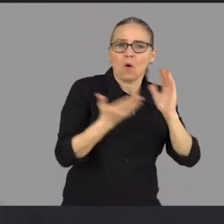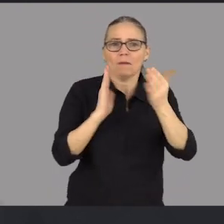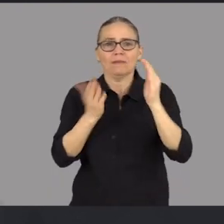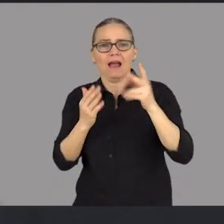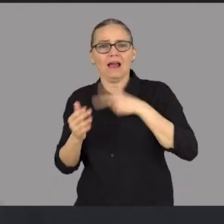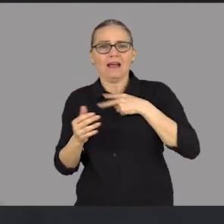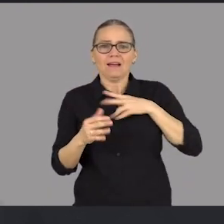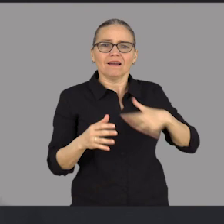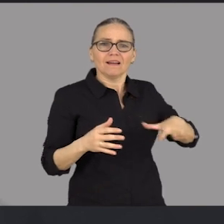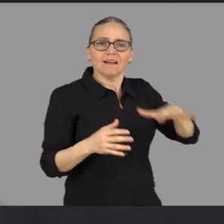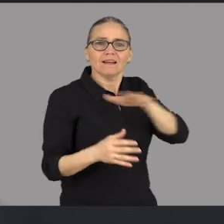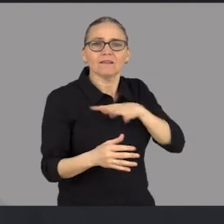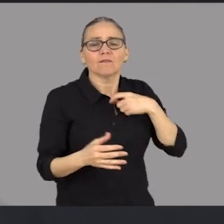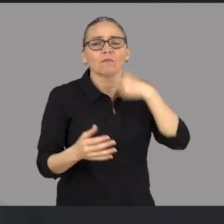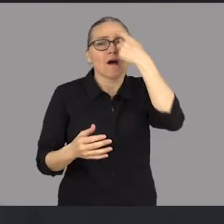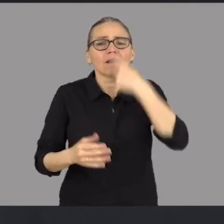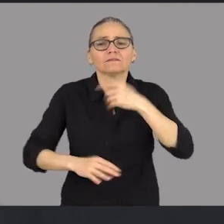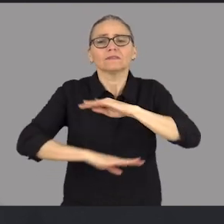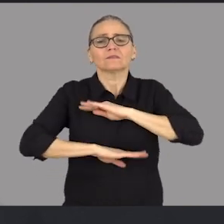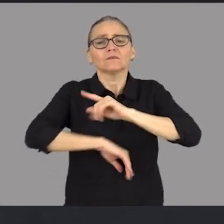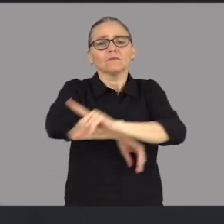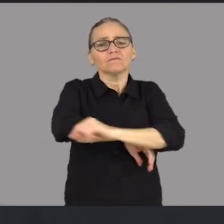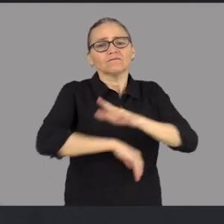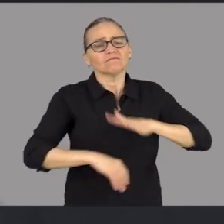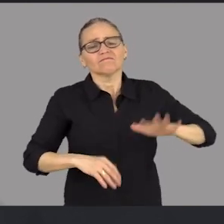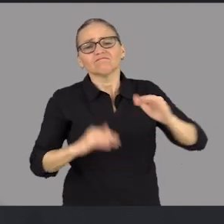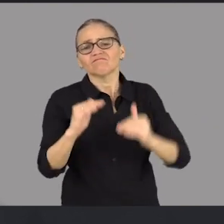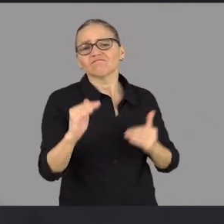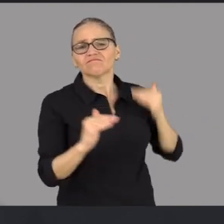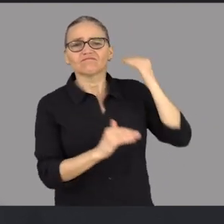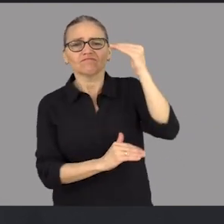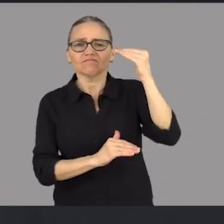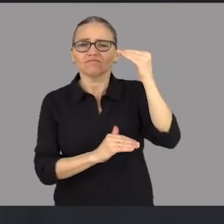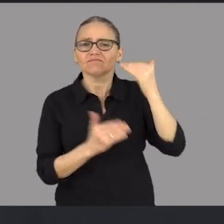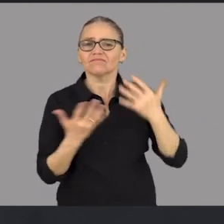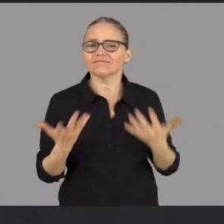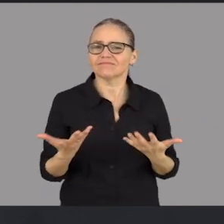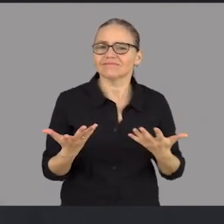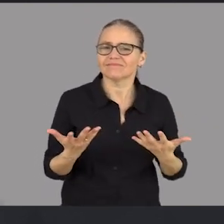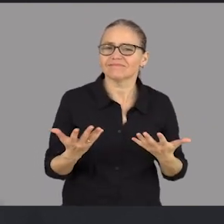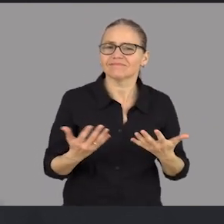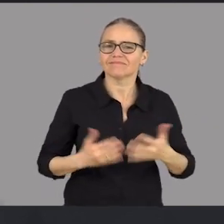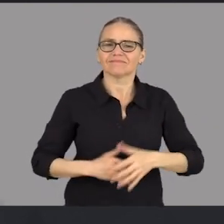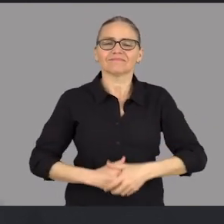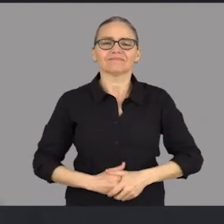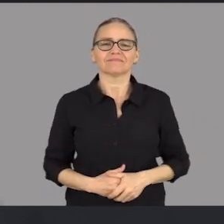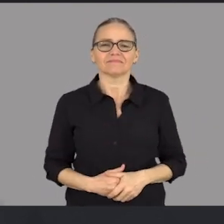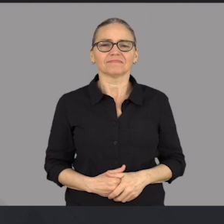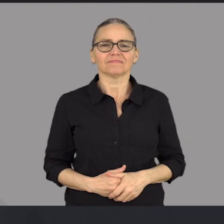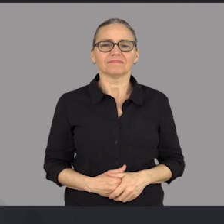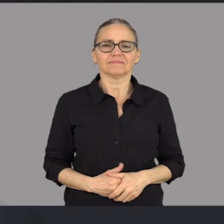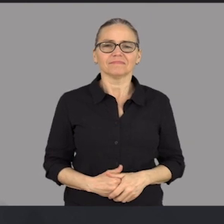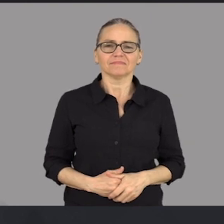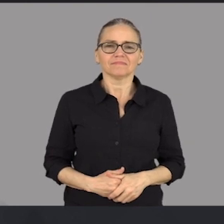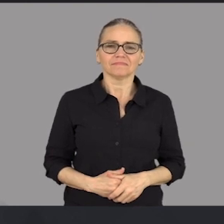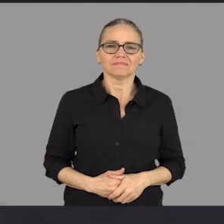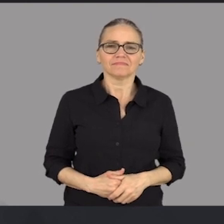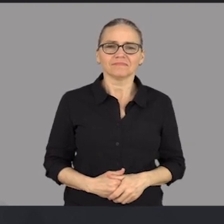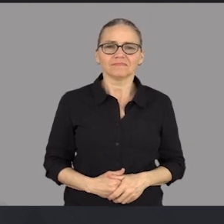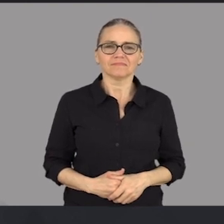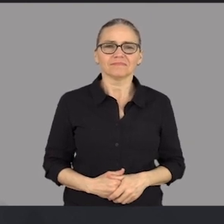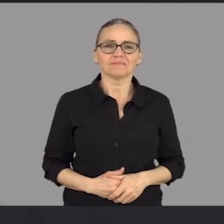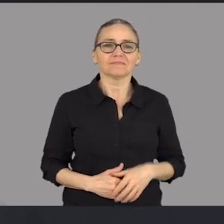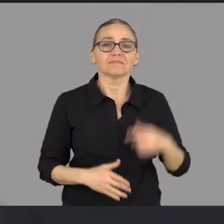I really believe that they're all committed to it. One of the things, actually, we just finished an employee survey. Now, it